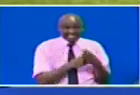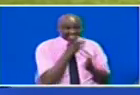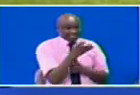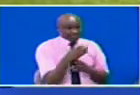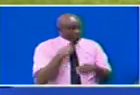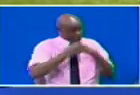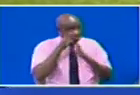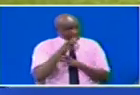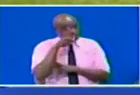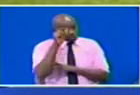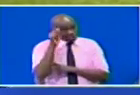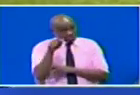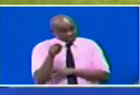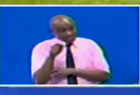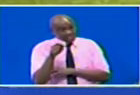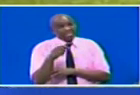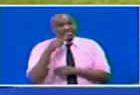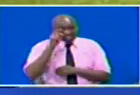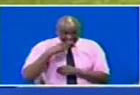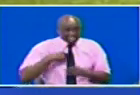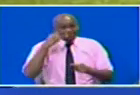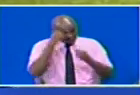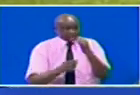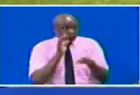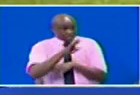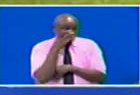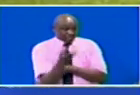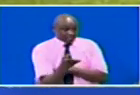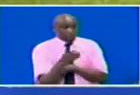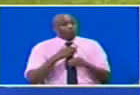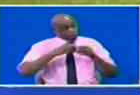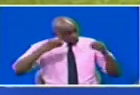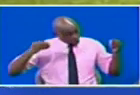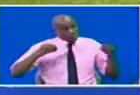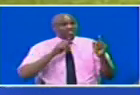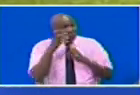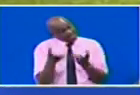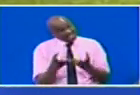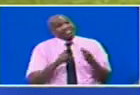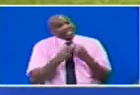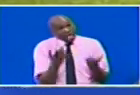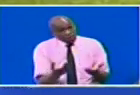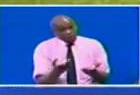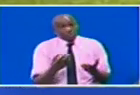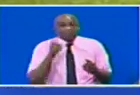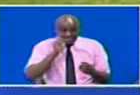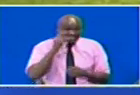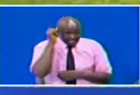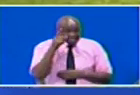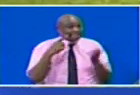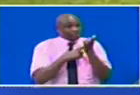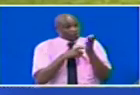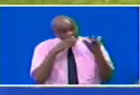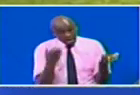of nuclear power plant is the final step of a long journey. A long journey that started to understand the technology,